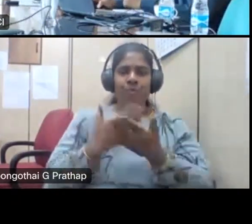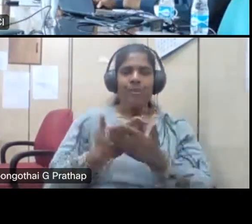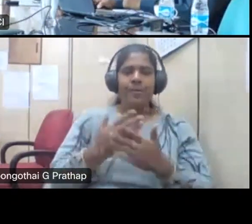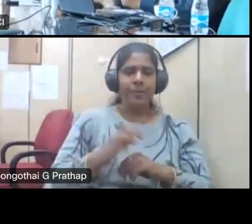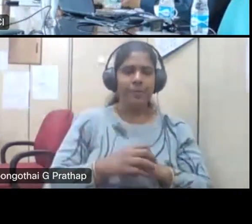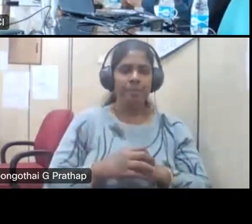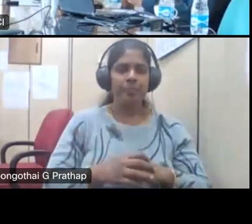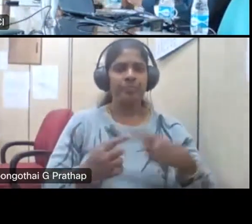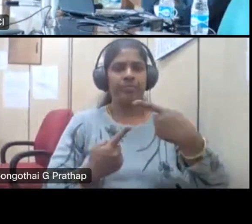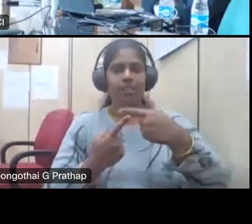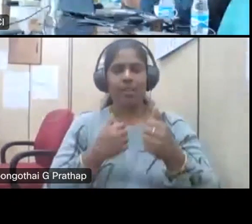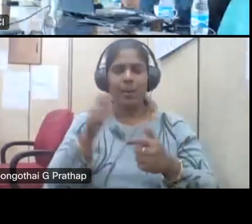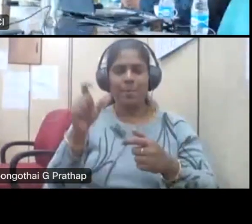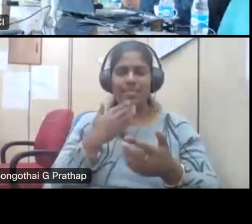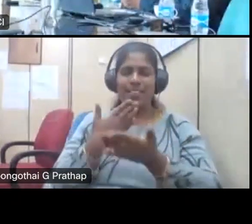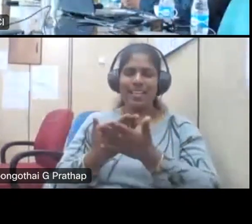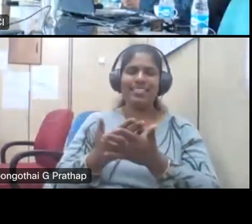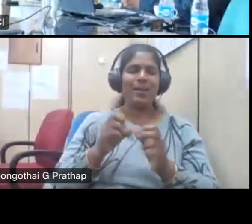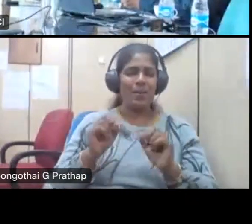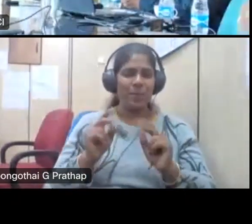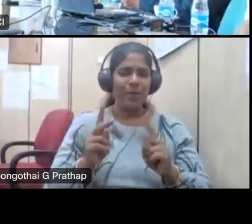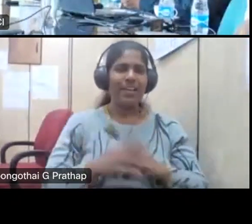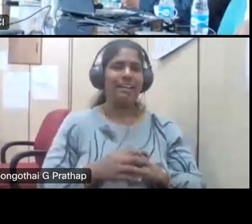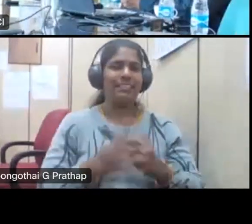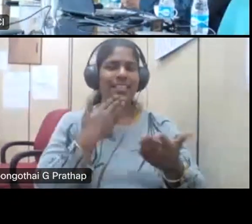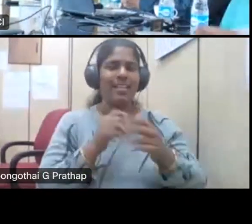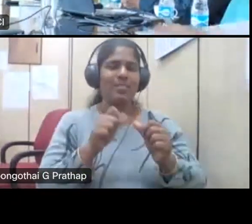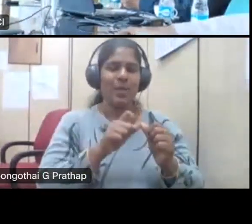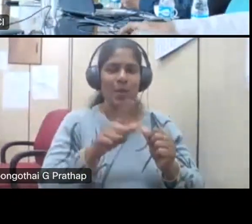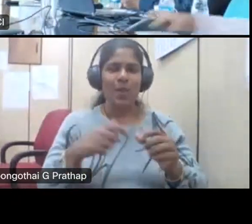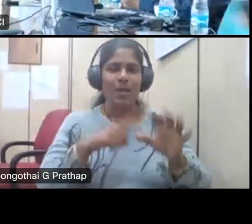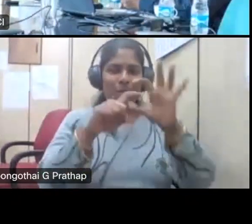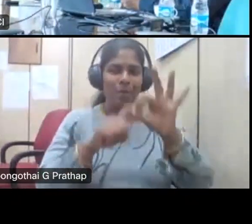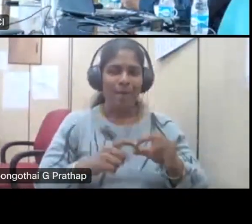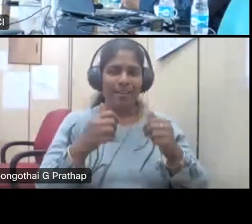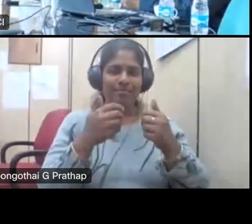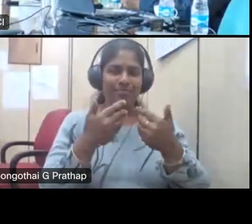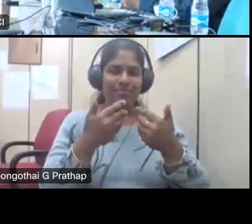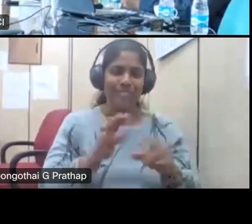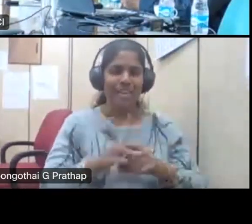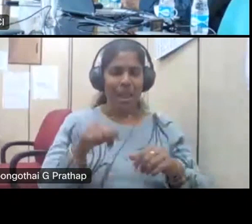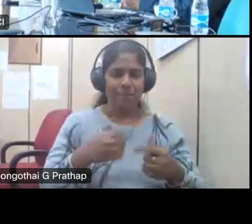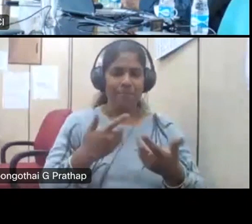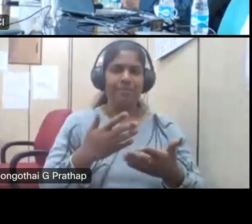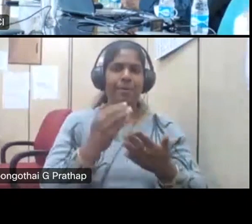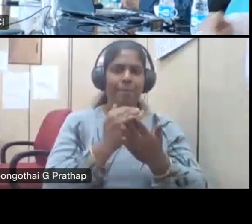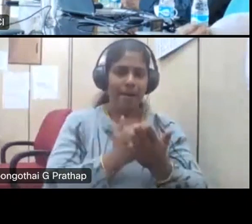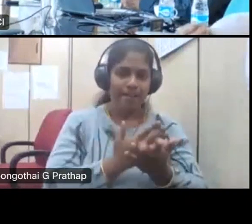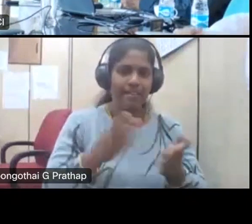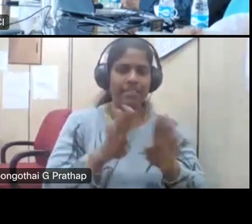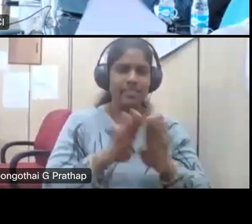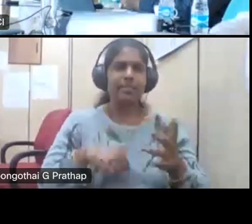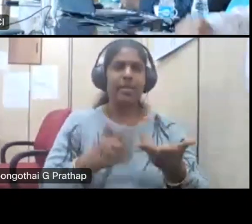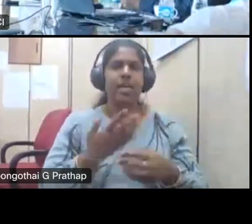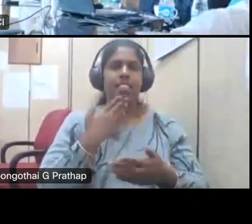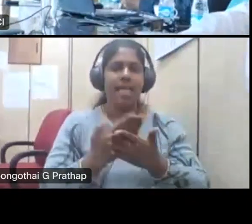So, shall I continue? Yes, ma'am. Thank you. Thank you. Thank you, everyone, for that. With that, we conclude. And for the vote of